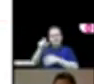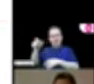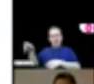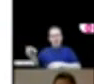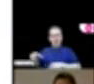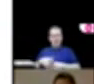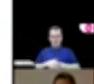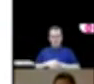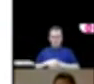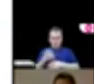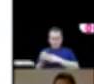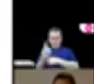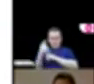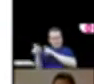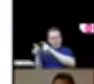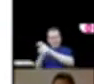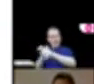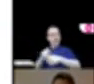one,